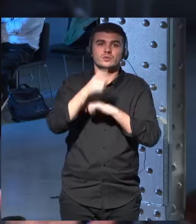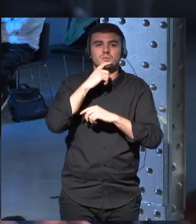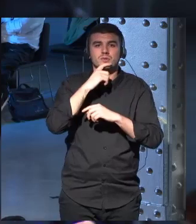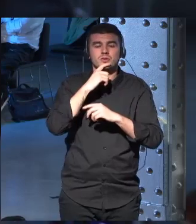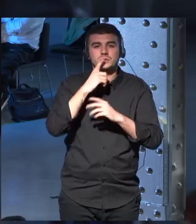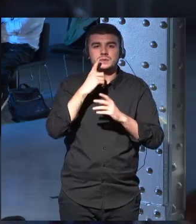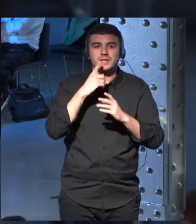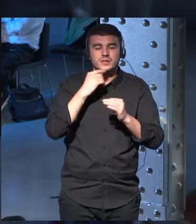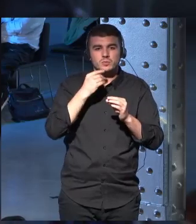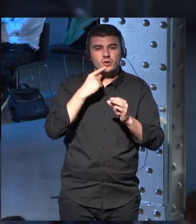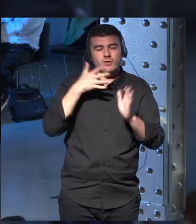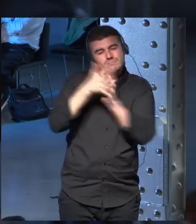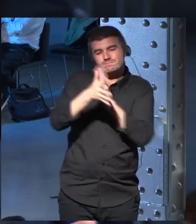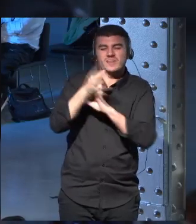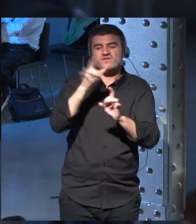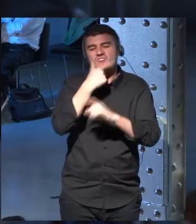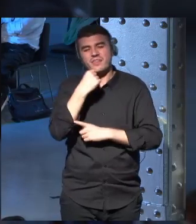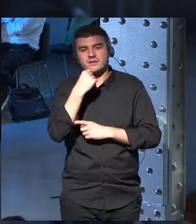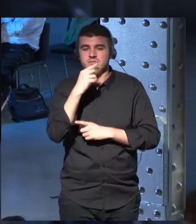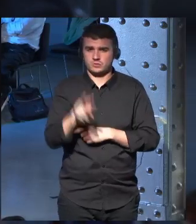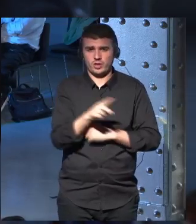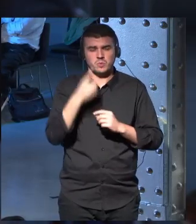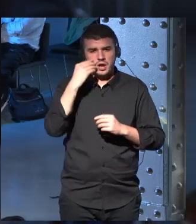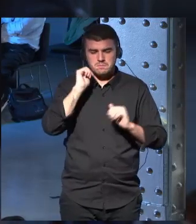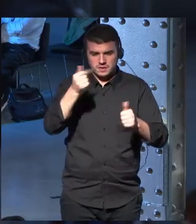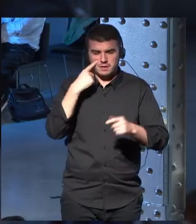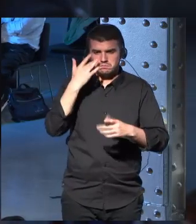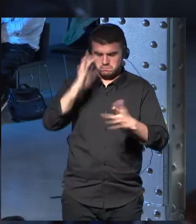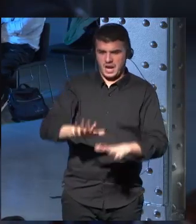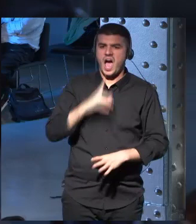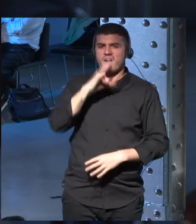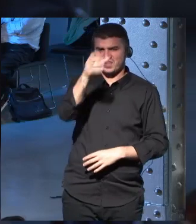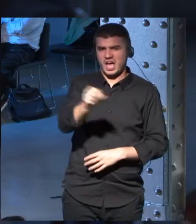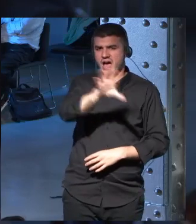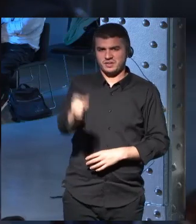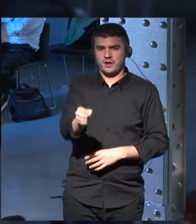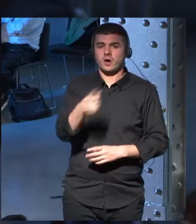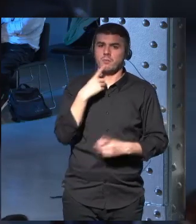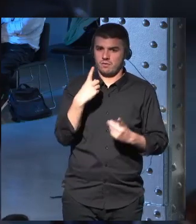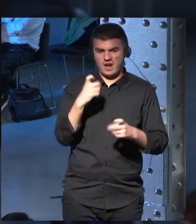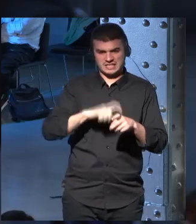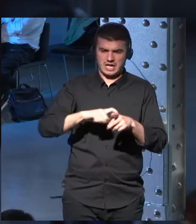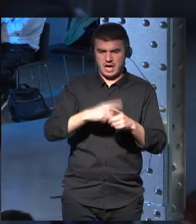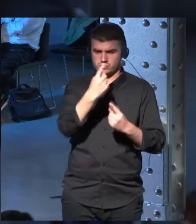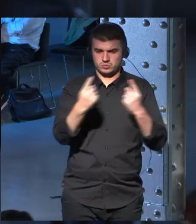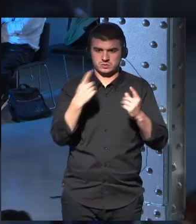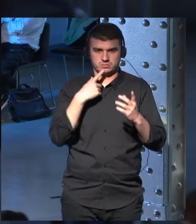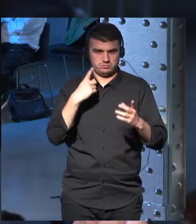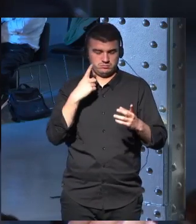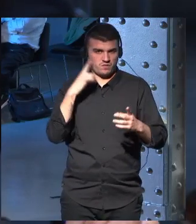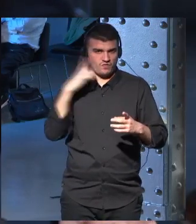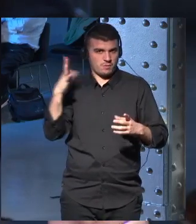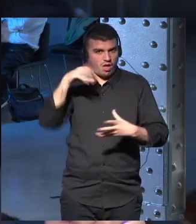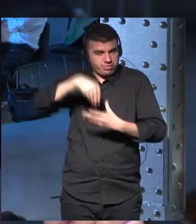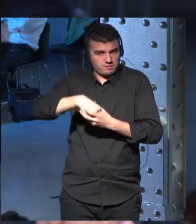looks like an Afrikaner, but then he lacks several of the characteristic properties of being an